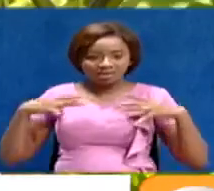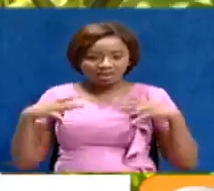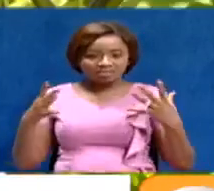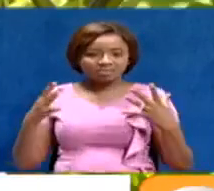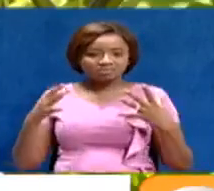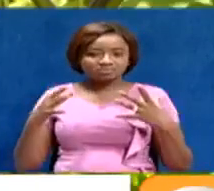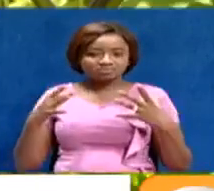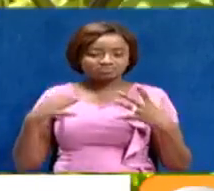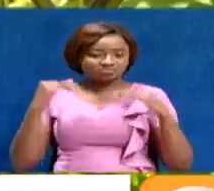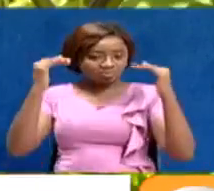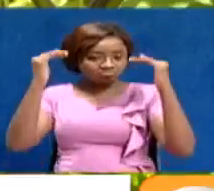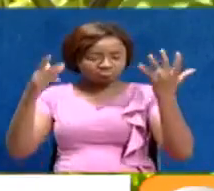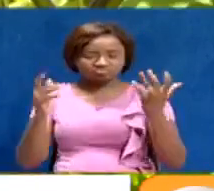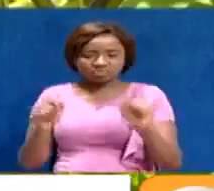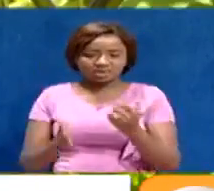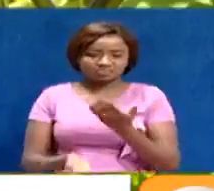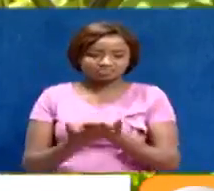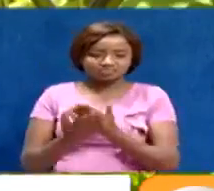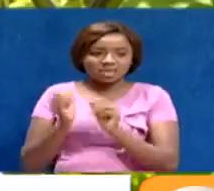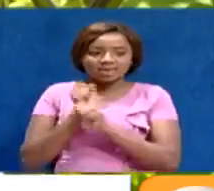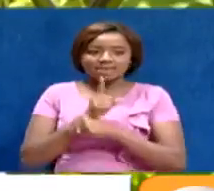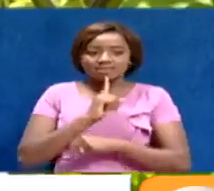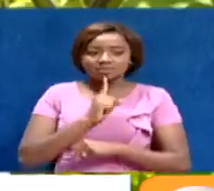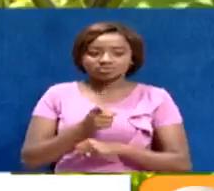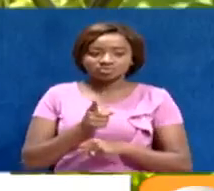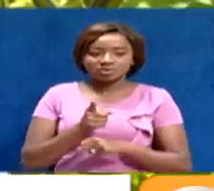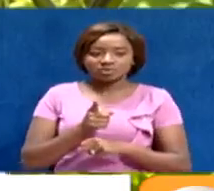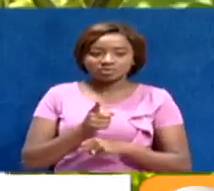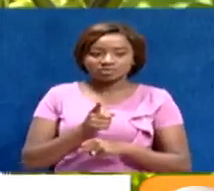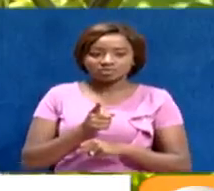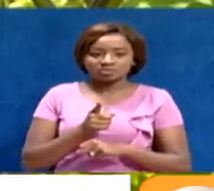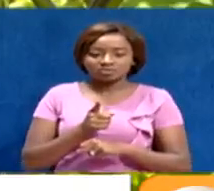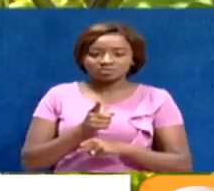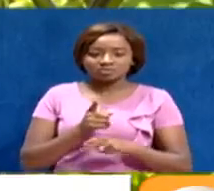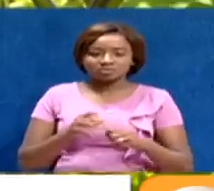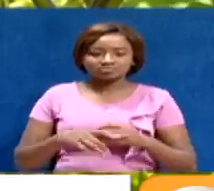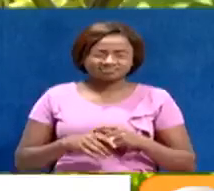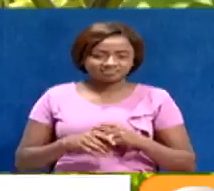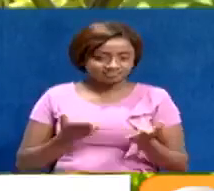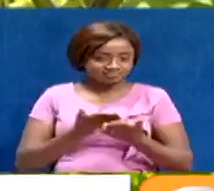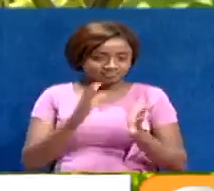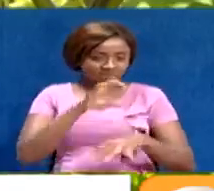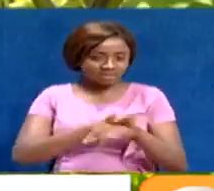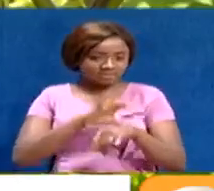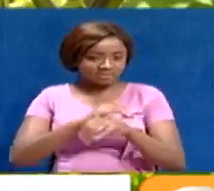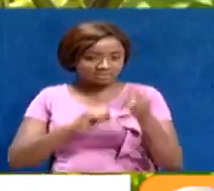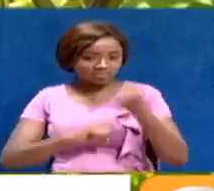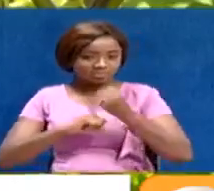and everybody else joining in to make sure that our athletes feel the support of their